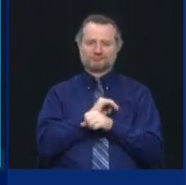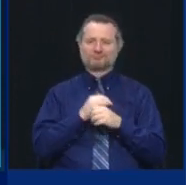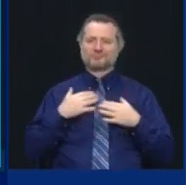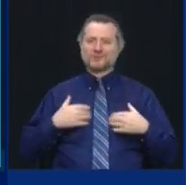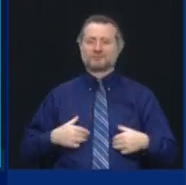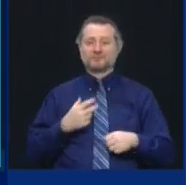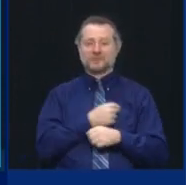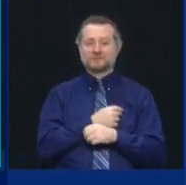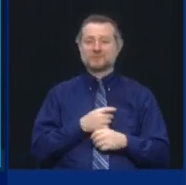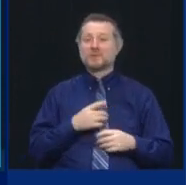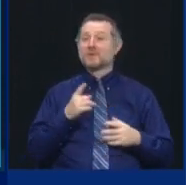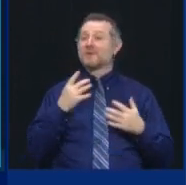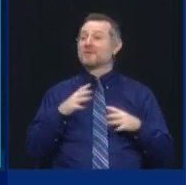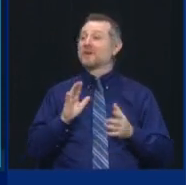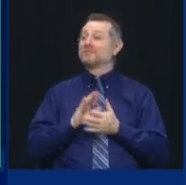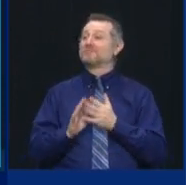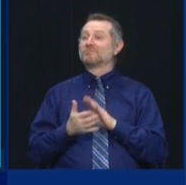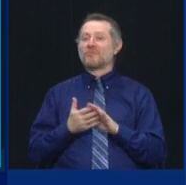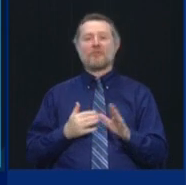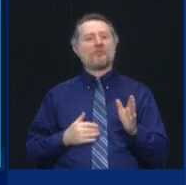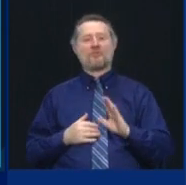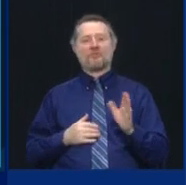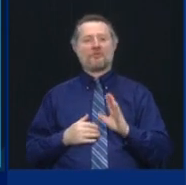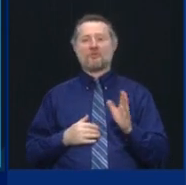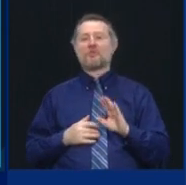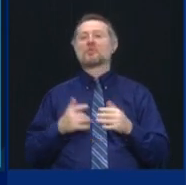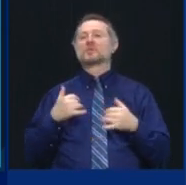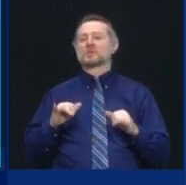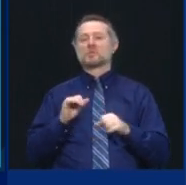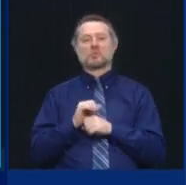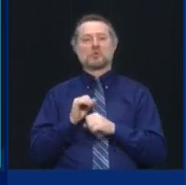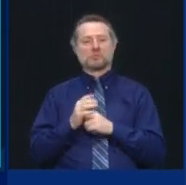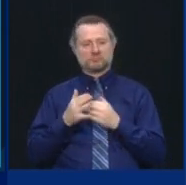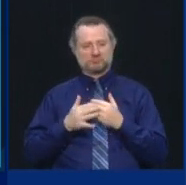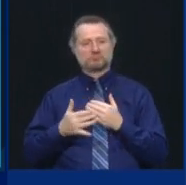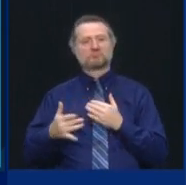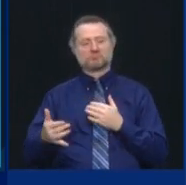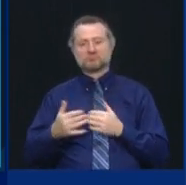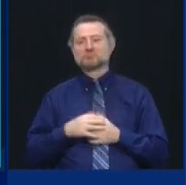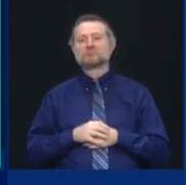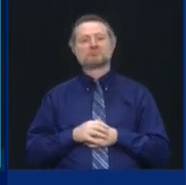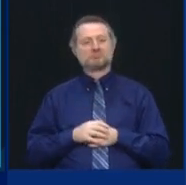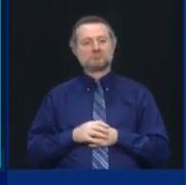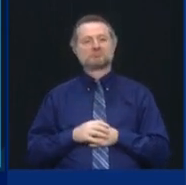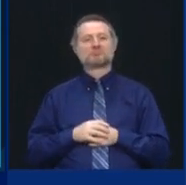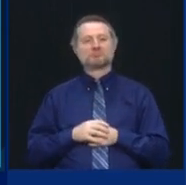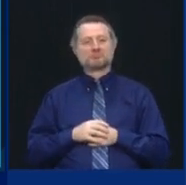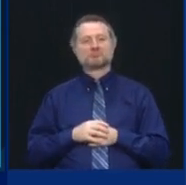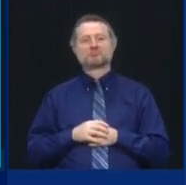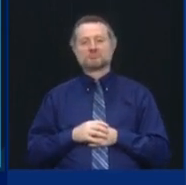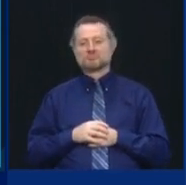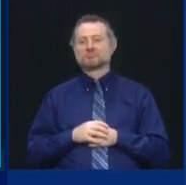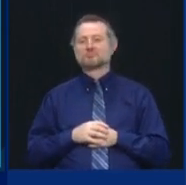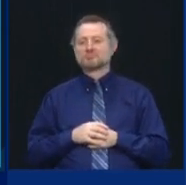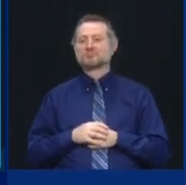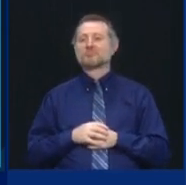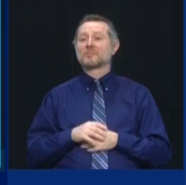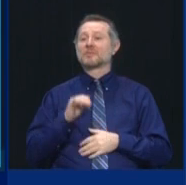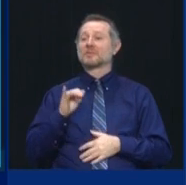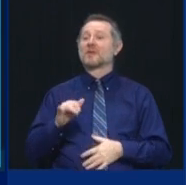have more work to do on vaccinations. The numbers on the vaccinations are the only